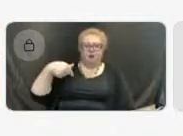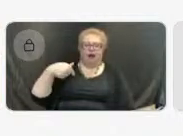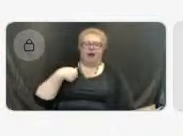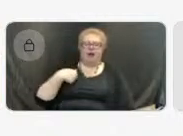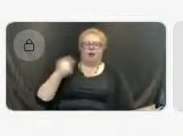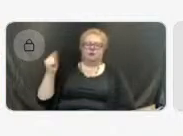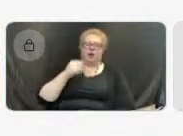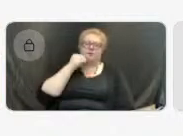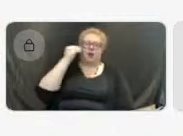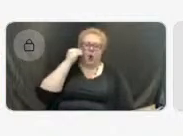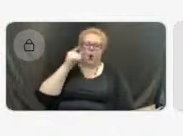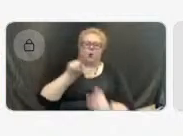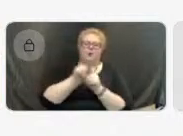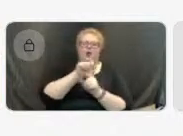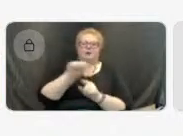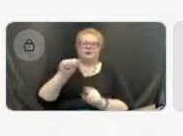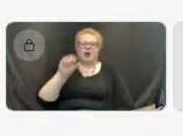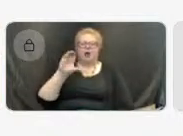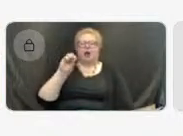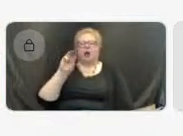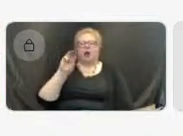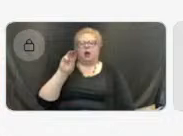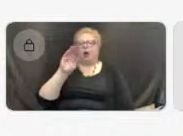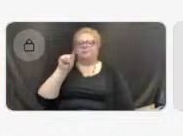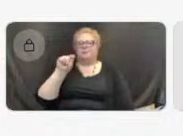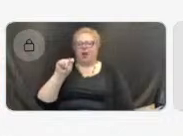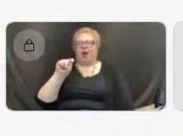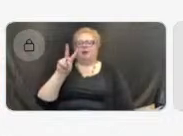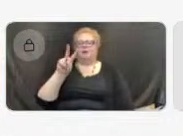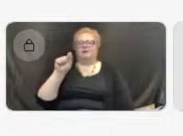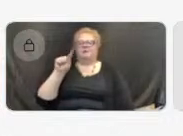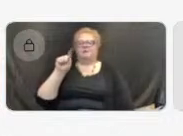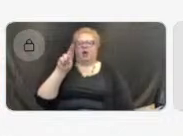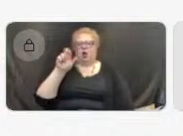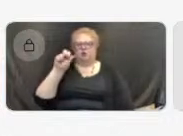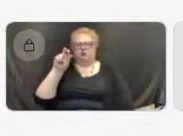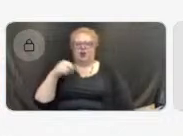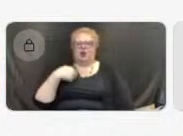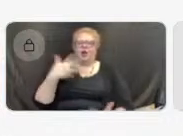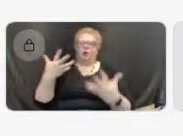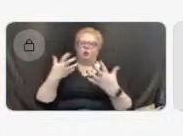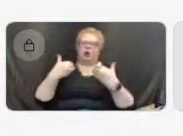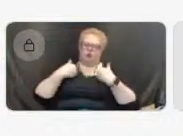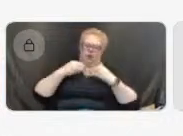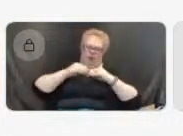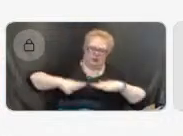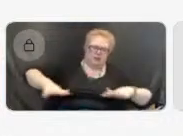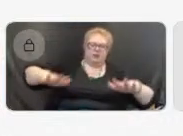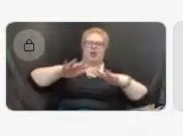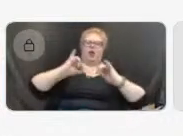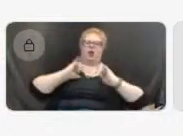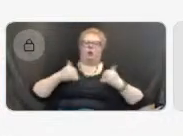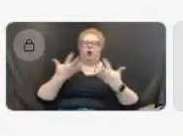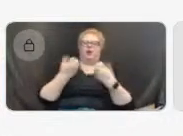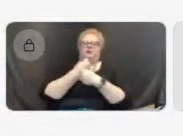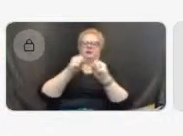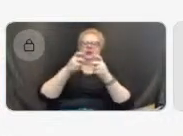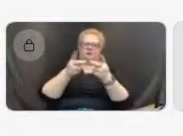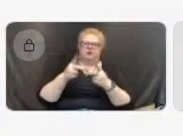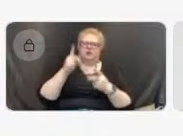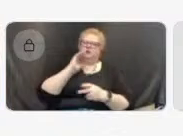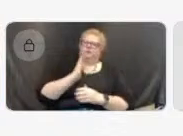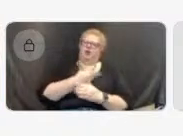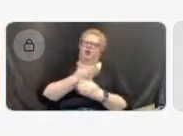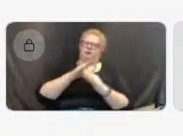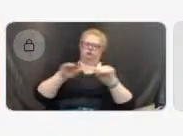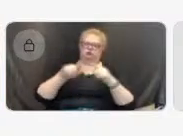space, a quiet landscape, and a safe space for my 4 children to play. Annexing this land into the